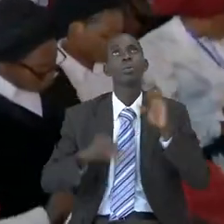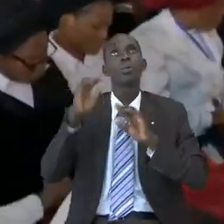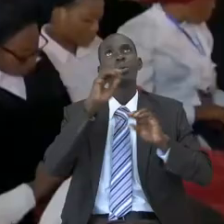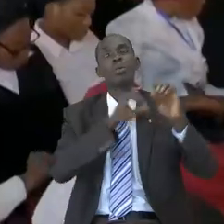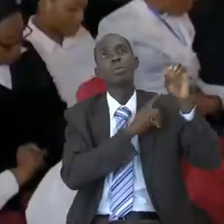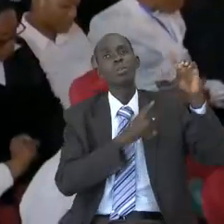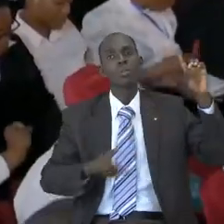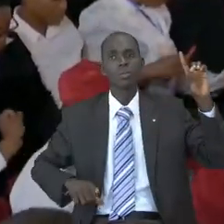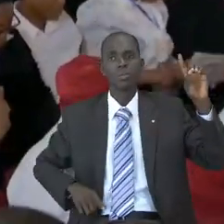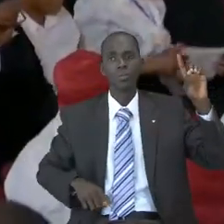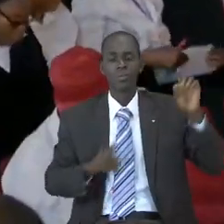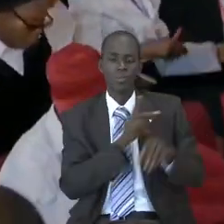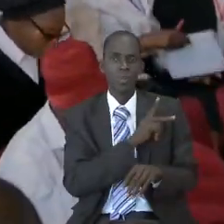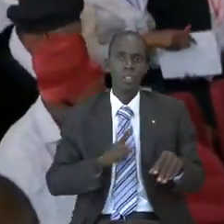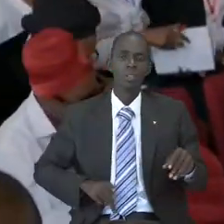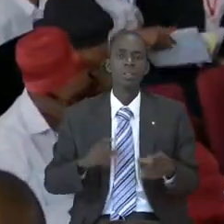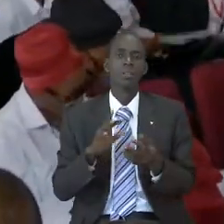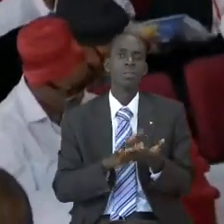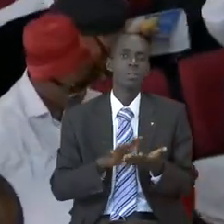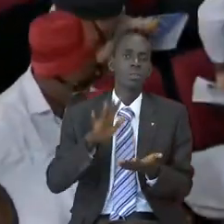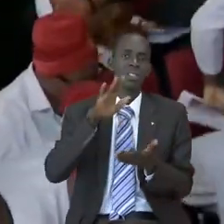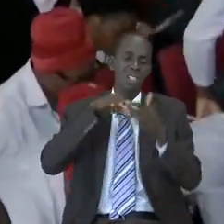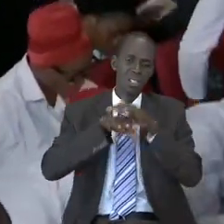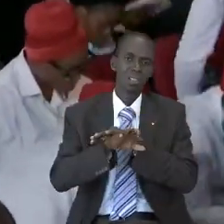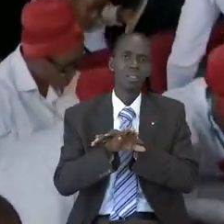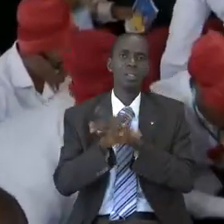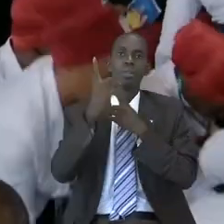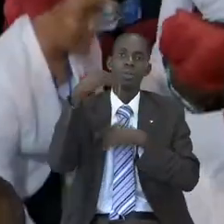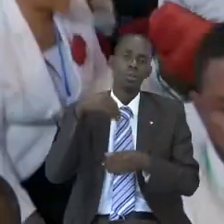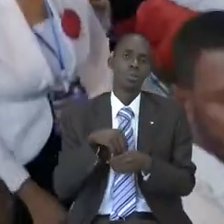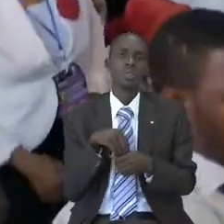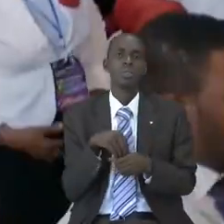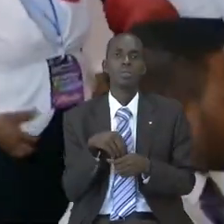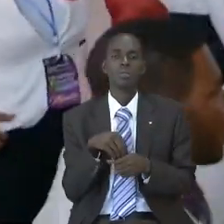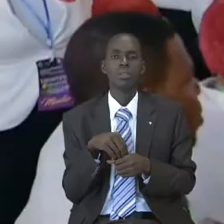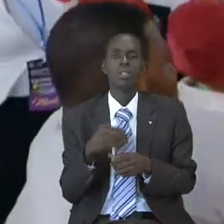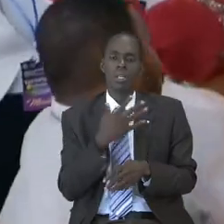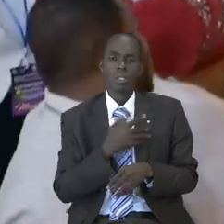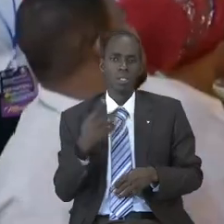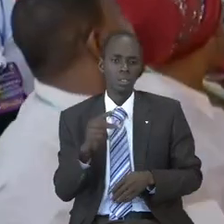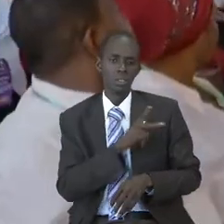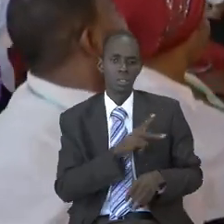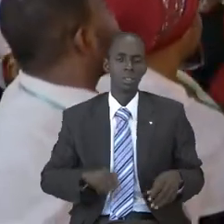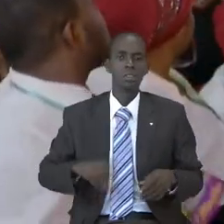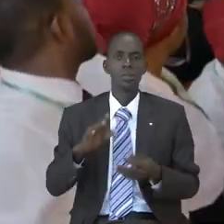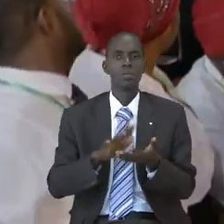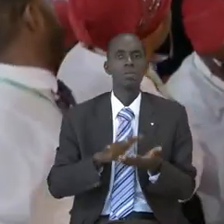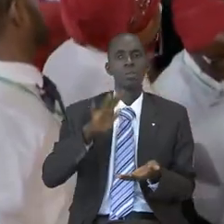Lord, King of glory, enter, come in. And the King of glory